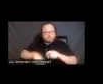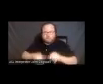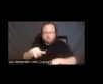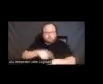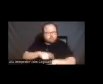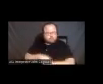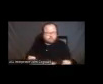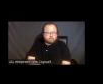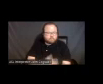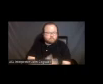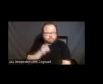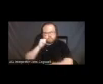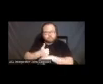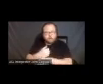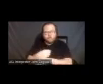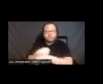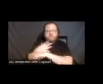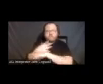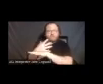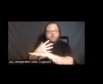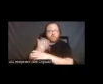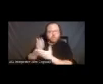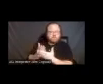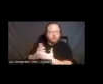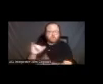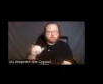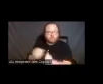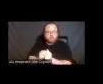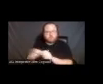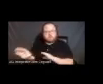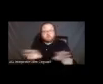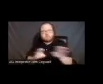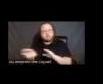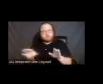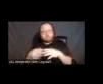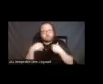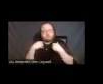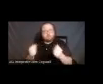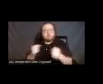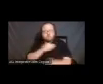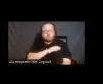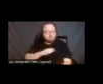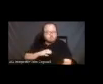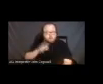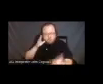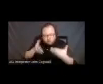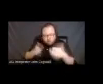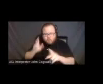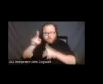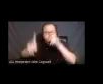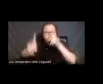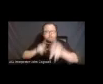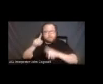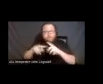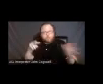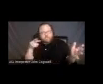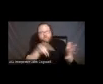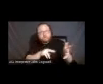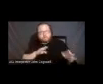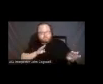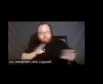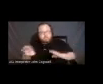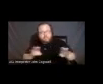So we created a virtual method in conjunction with the Behavioral Health Commission that allowed people to view behavioral